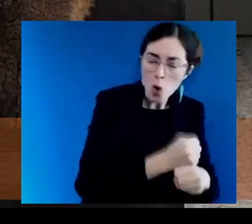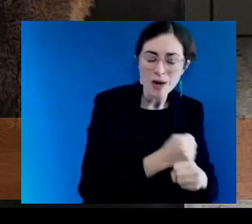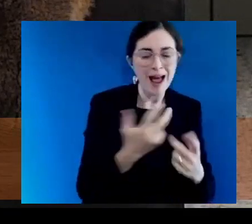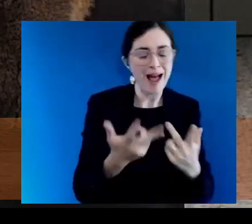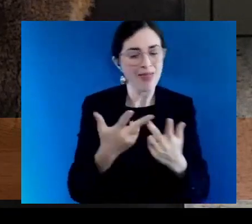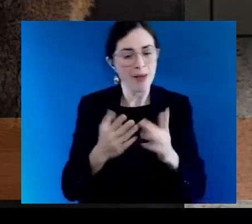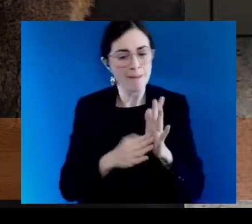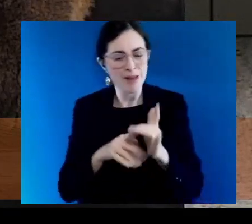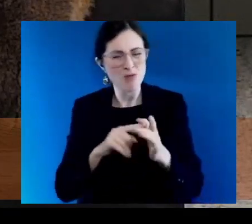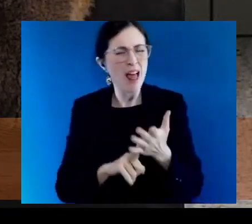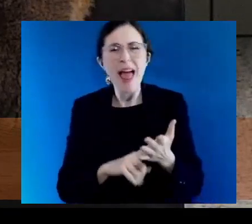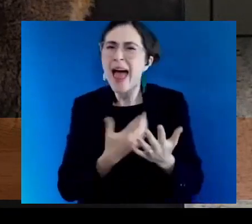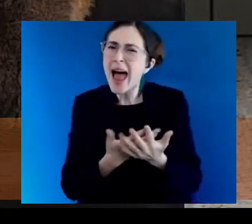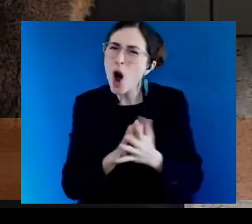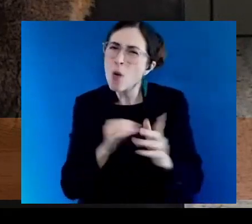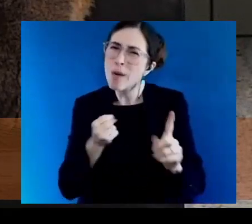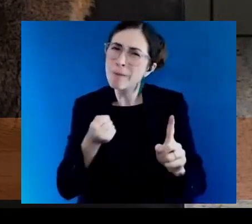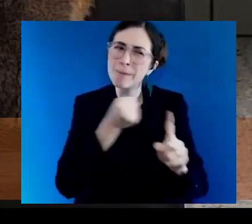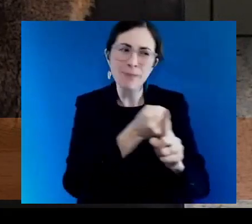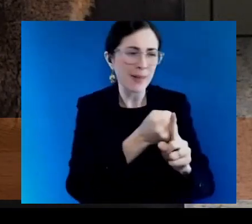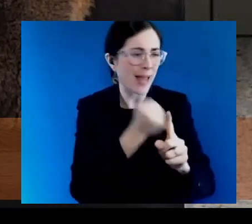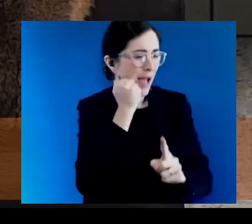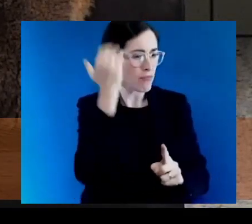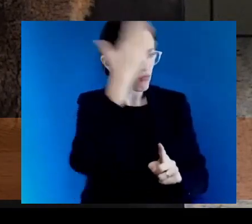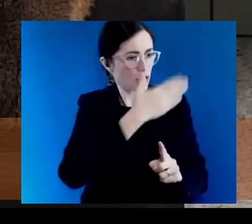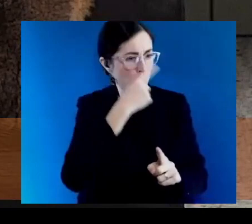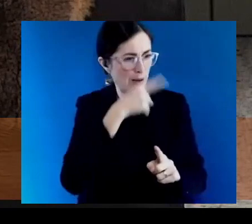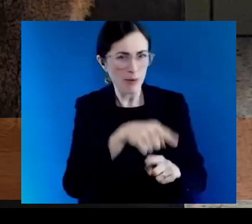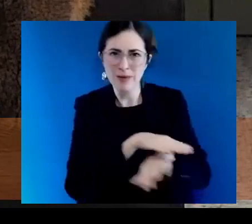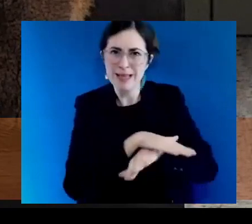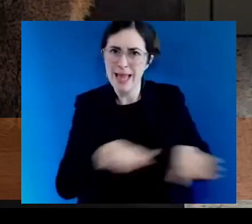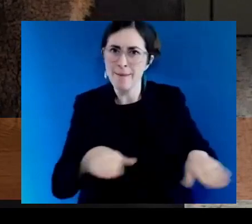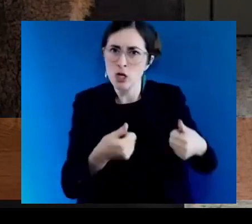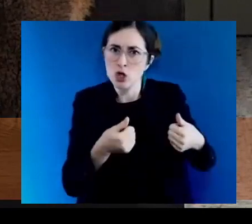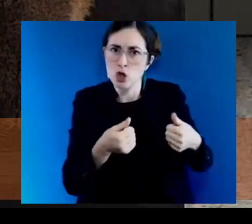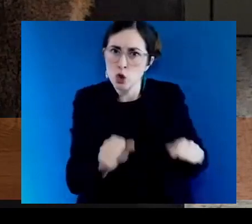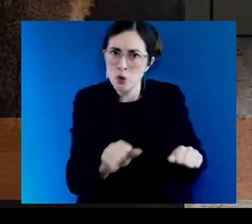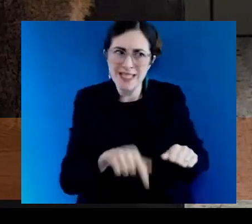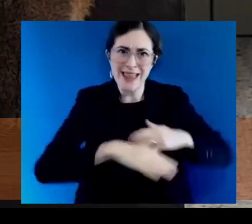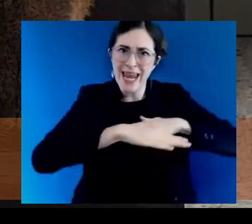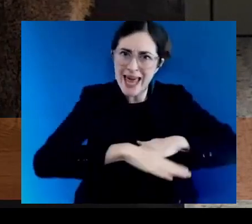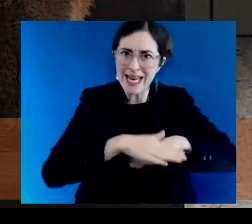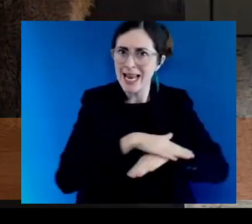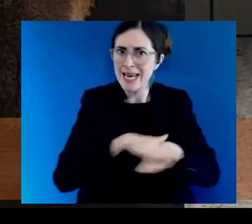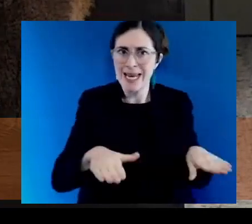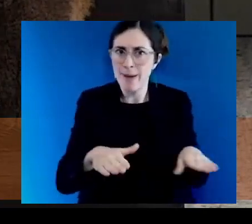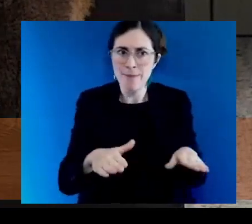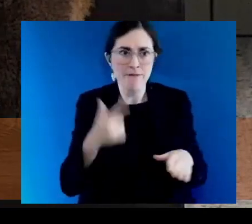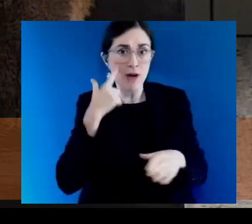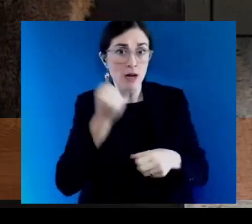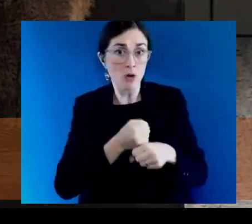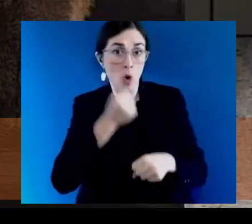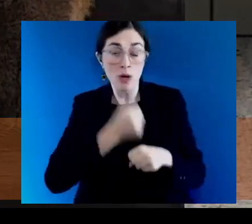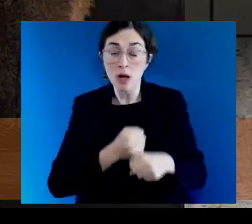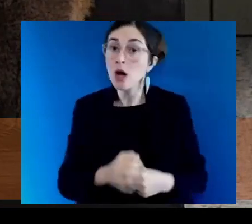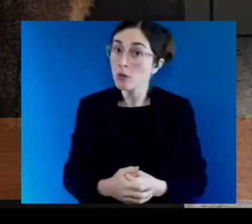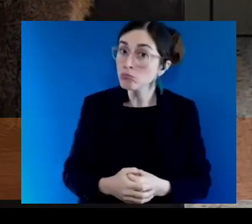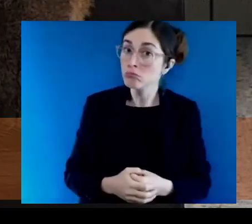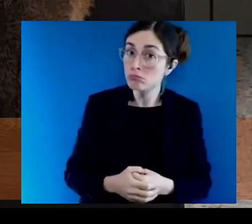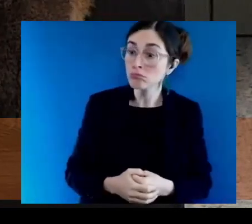First Peoples of their access to those resources. Certainly the discovery of gold in